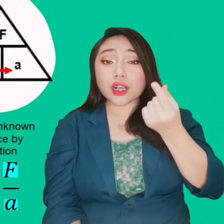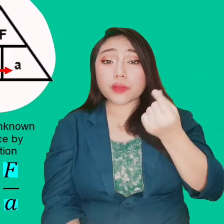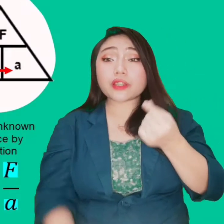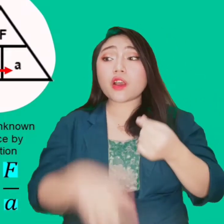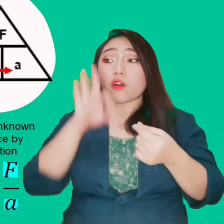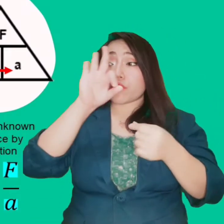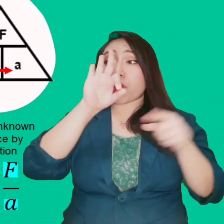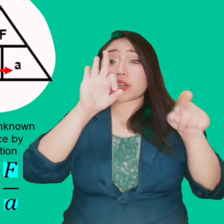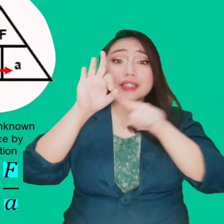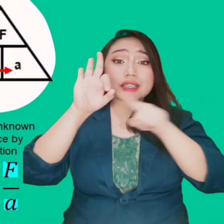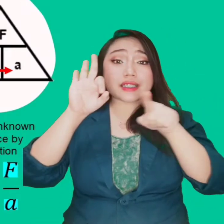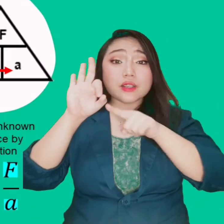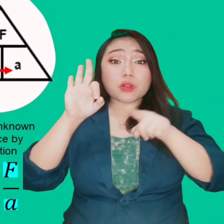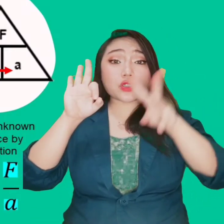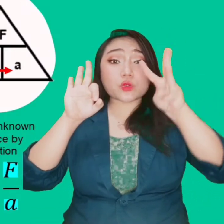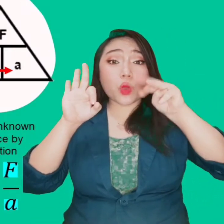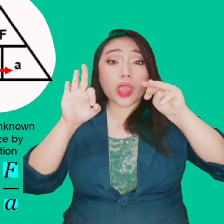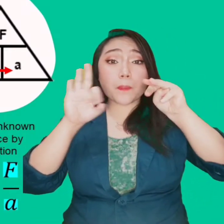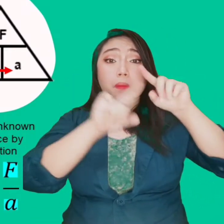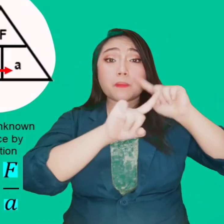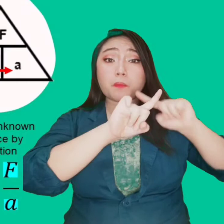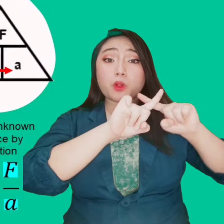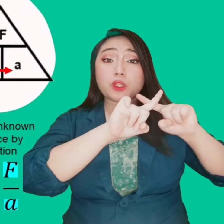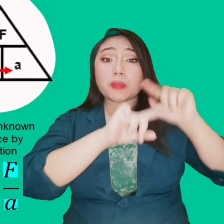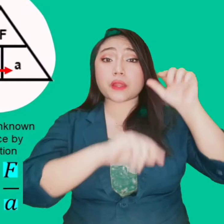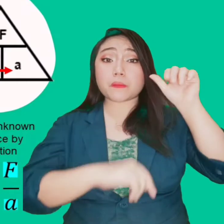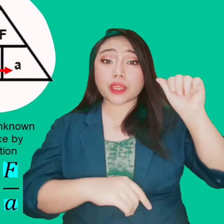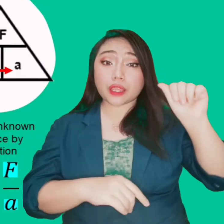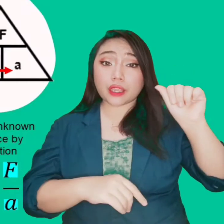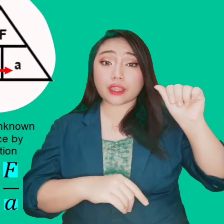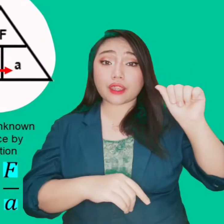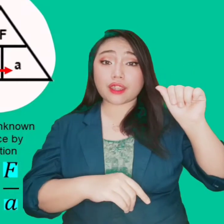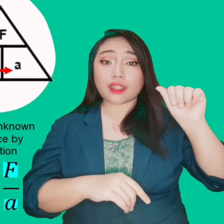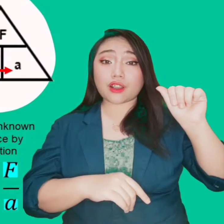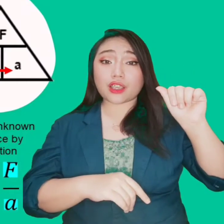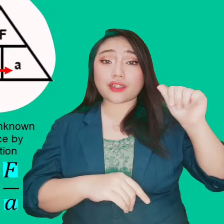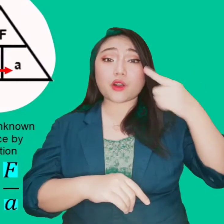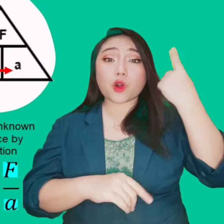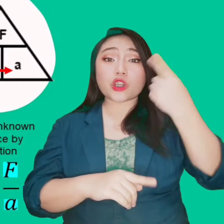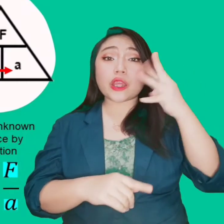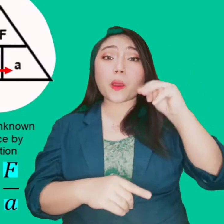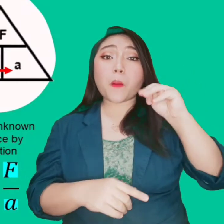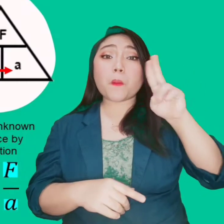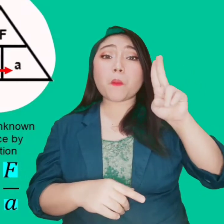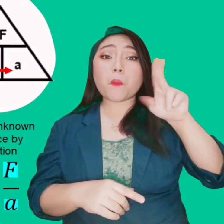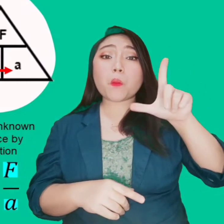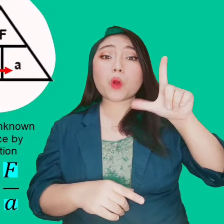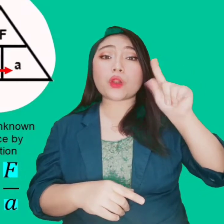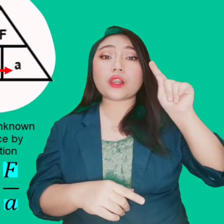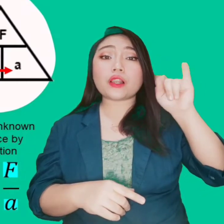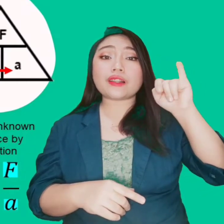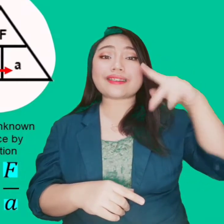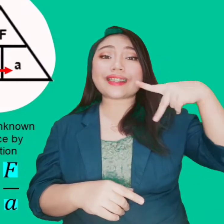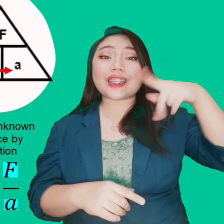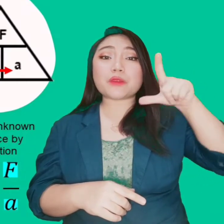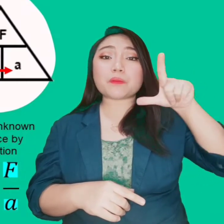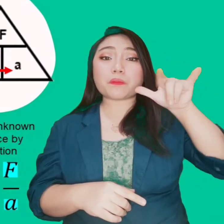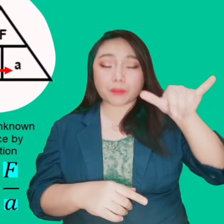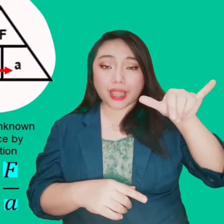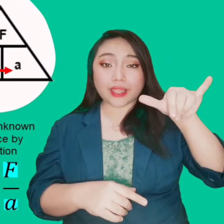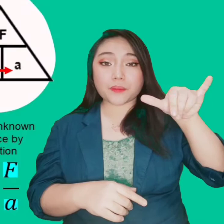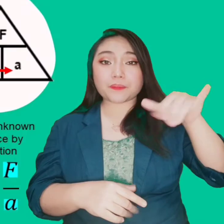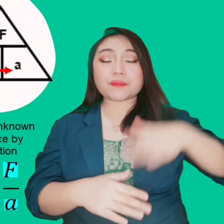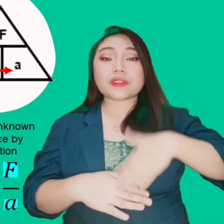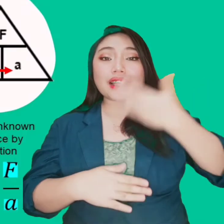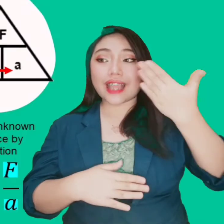then what would you do? You would just multiply mass and acceleration.